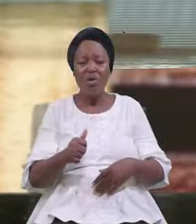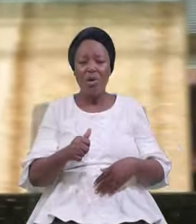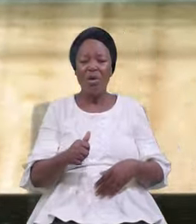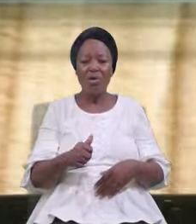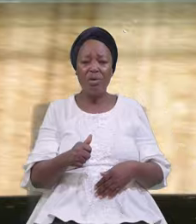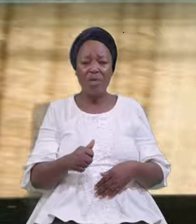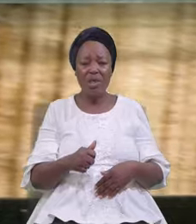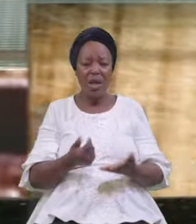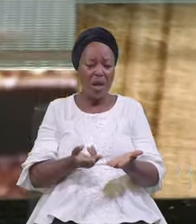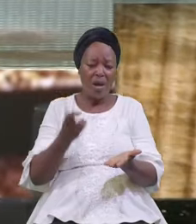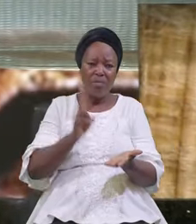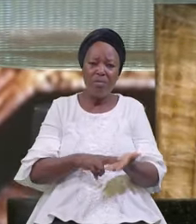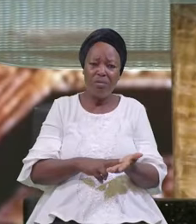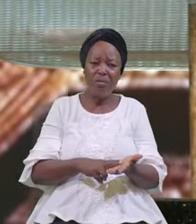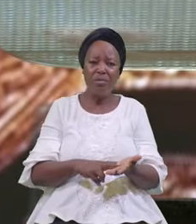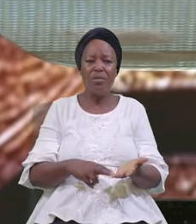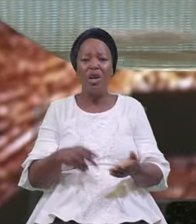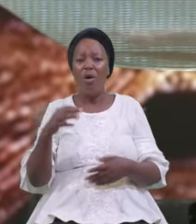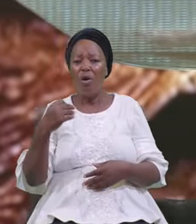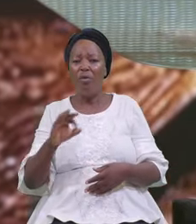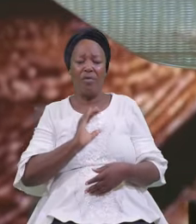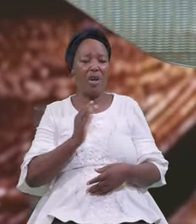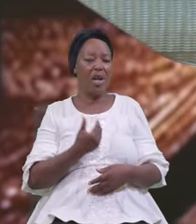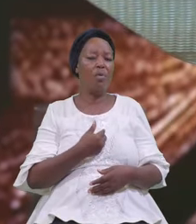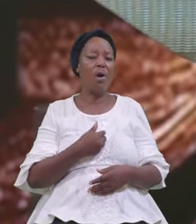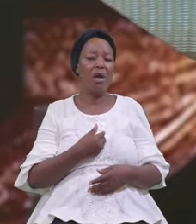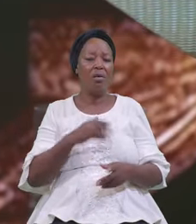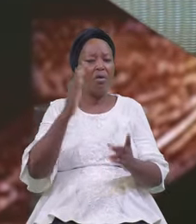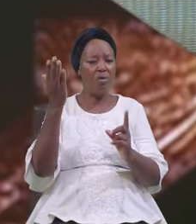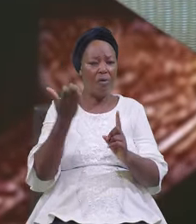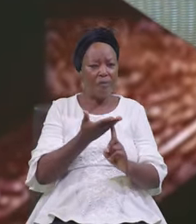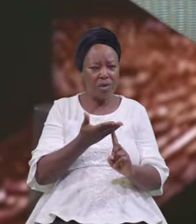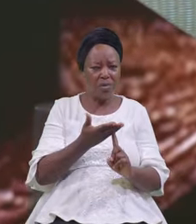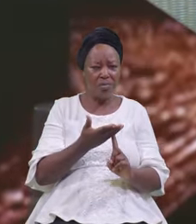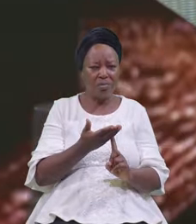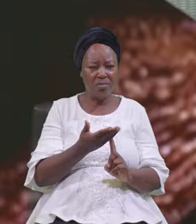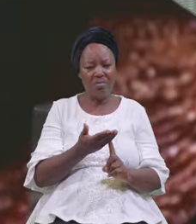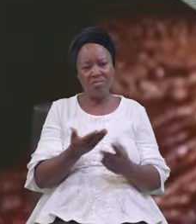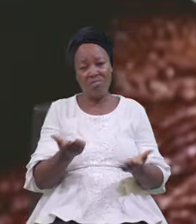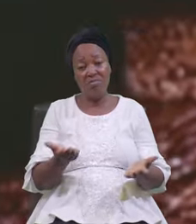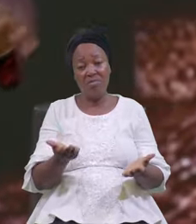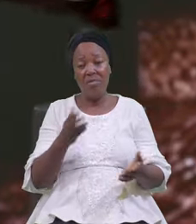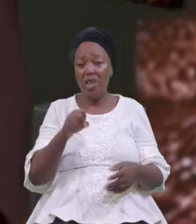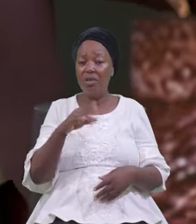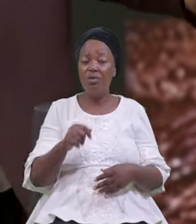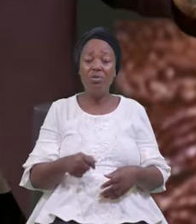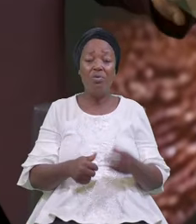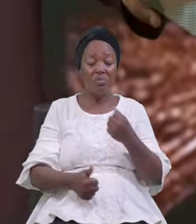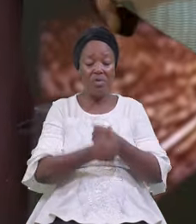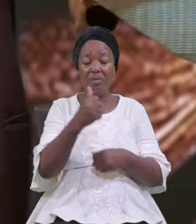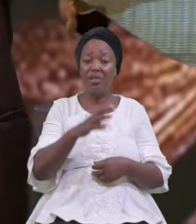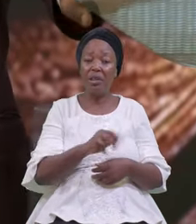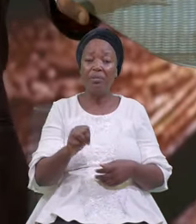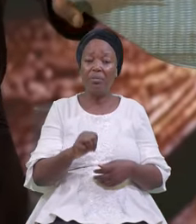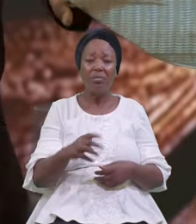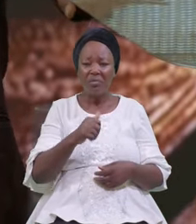sign, approve of her conviction. Can you blame them? They have not been to the Lord. They have not heard the